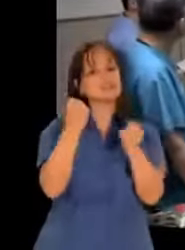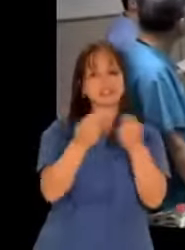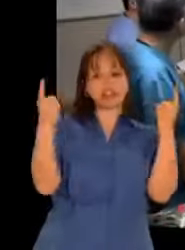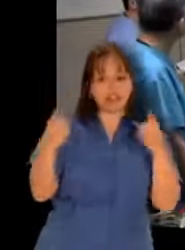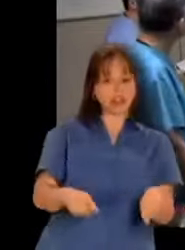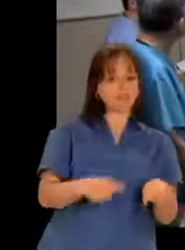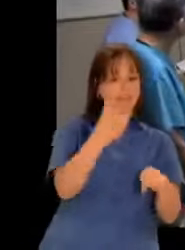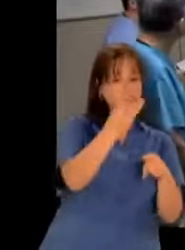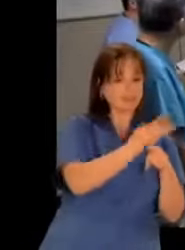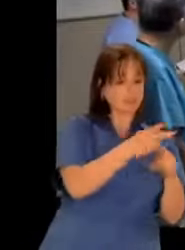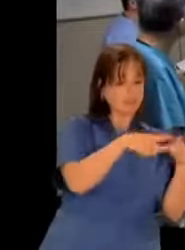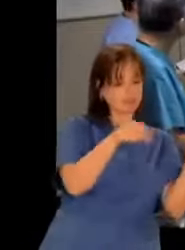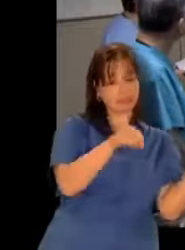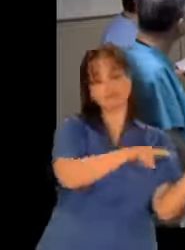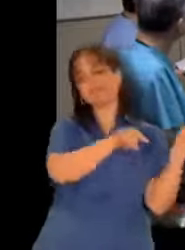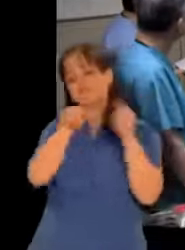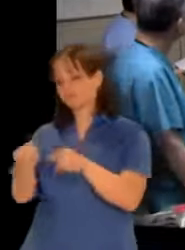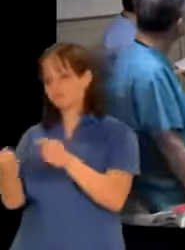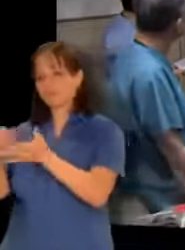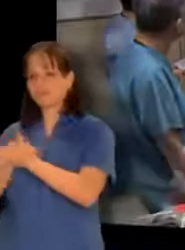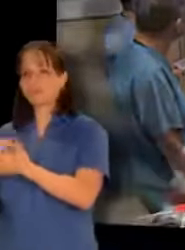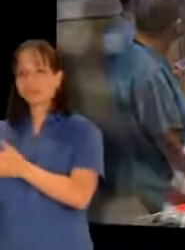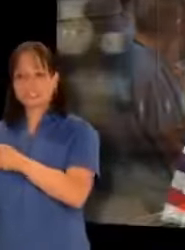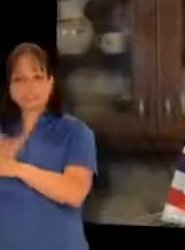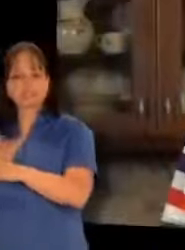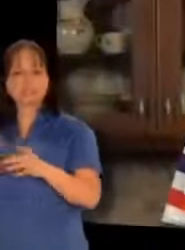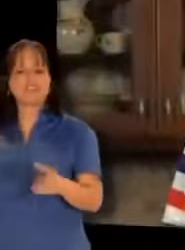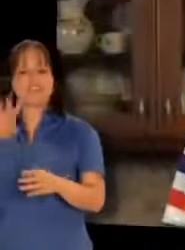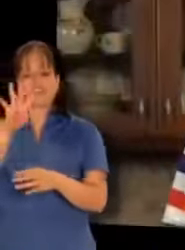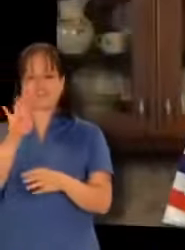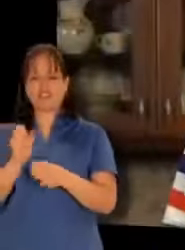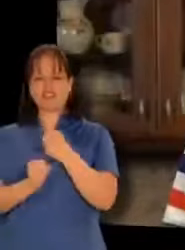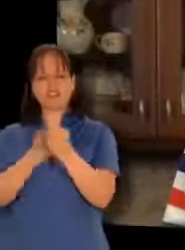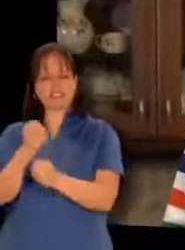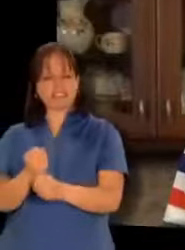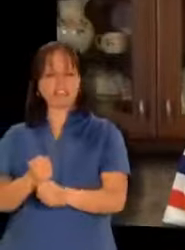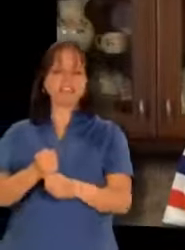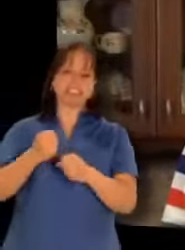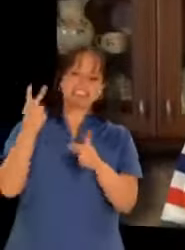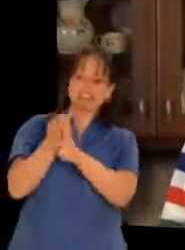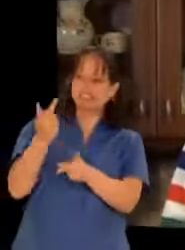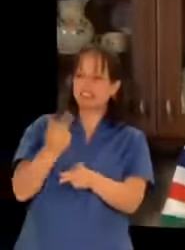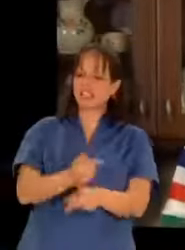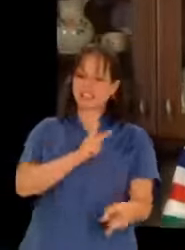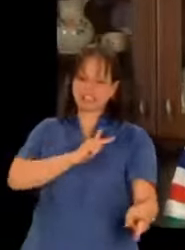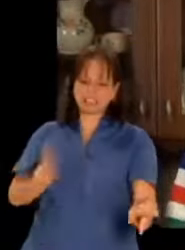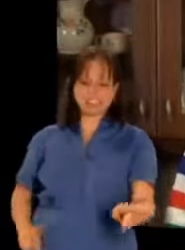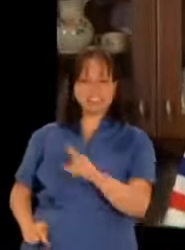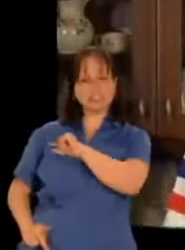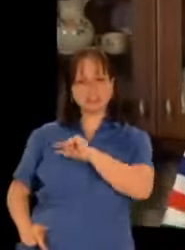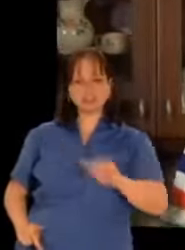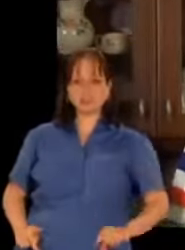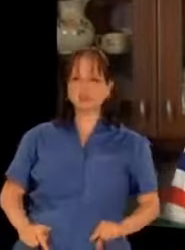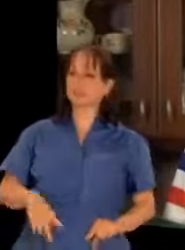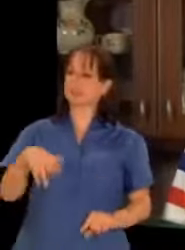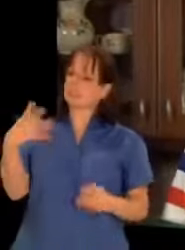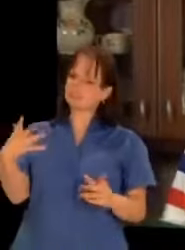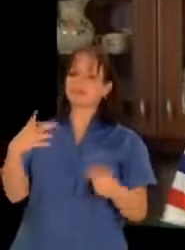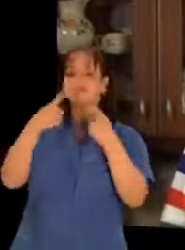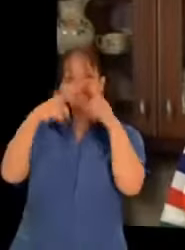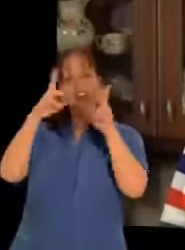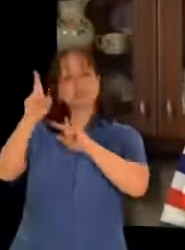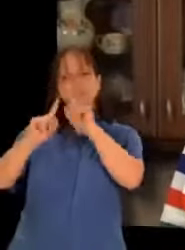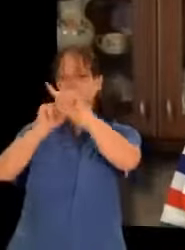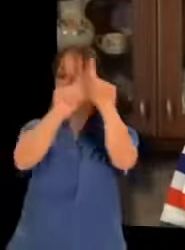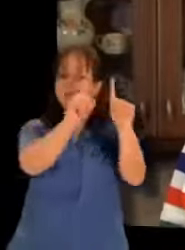Japan and then 6 months in New York. For 45 years, he's treated kings, queens, presidents, celebrities, and